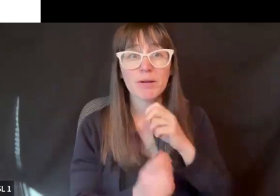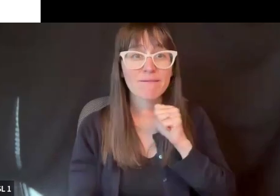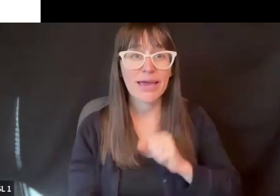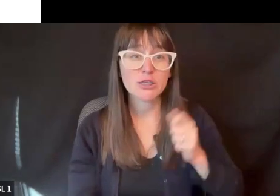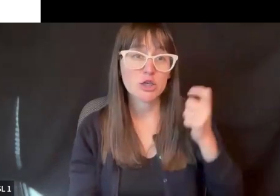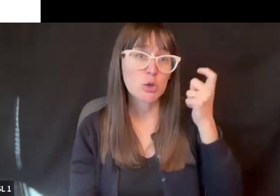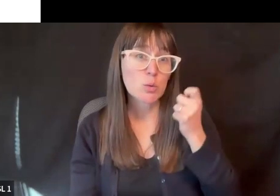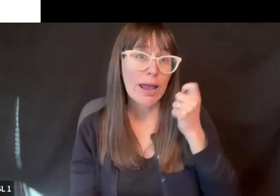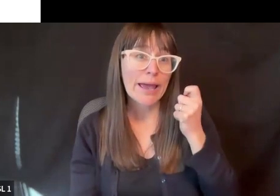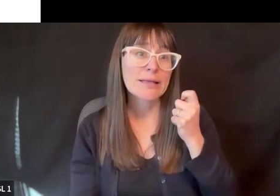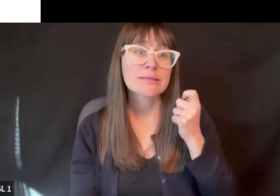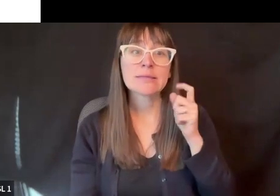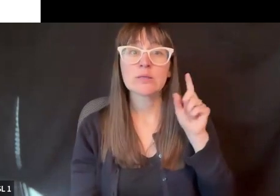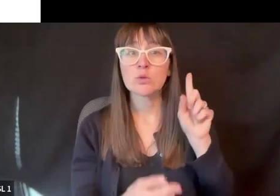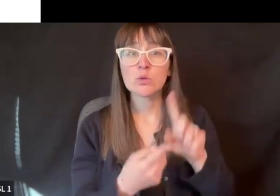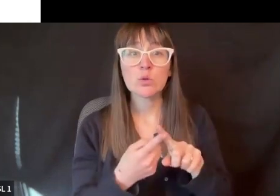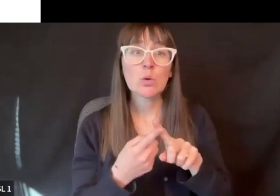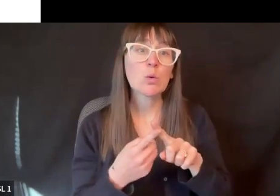Aging. Next slide.